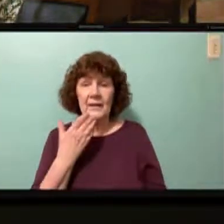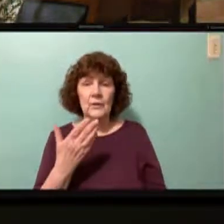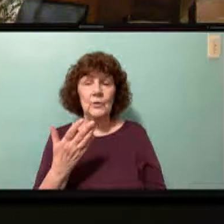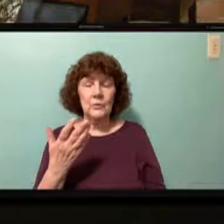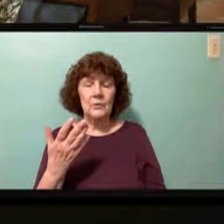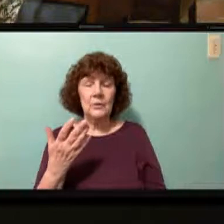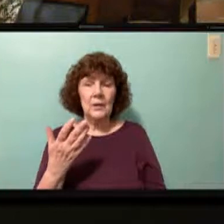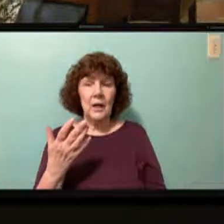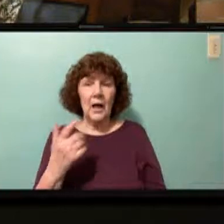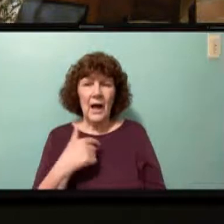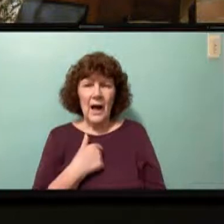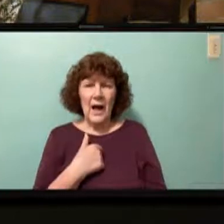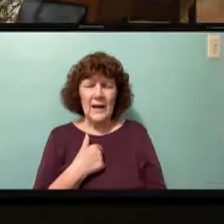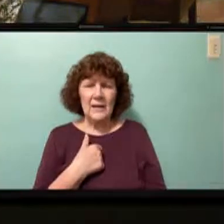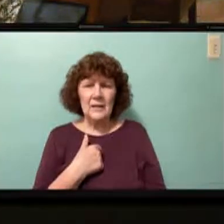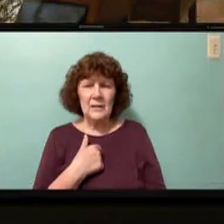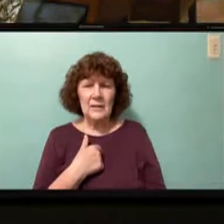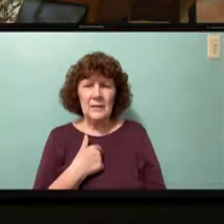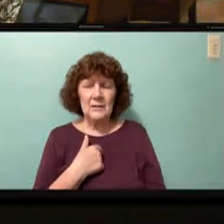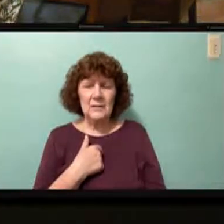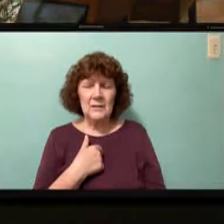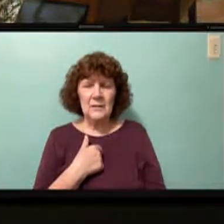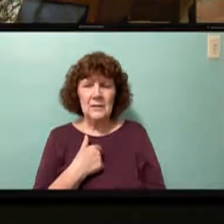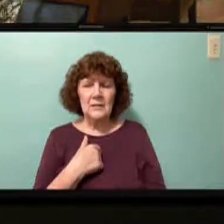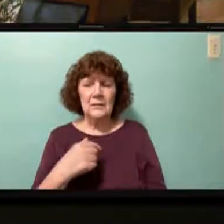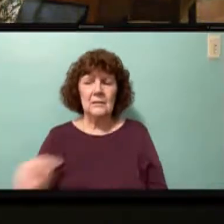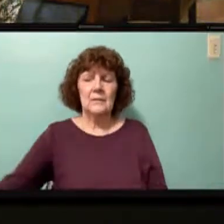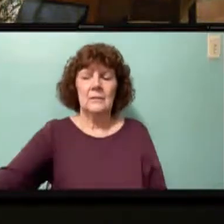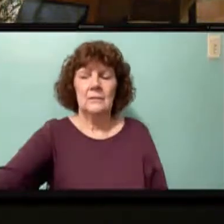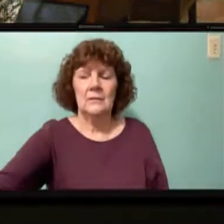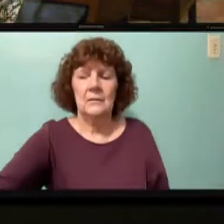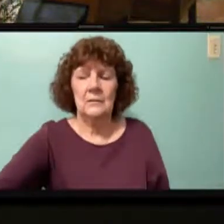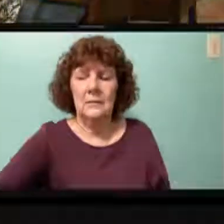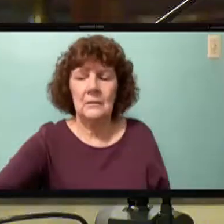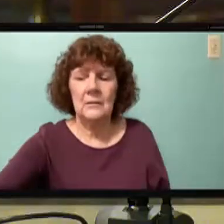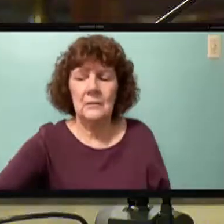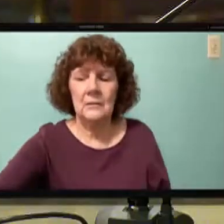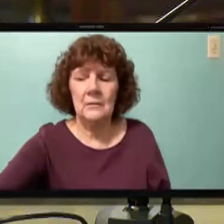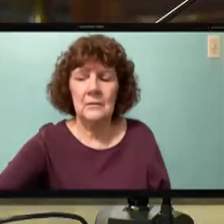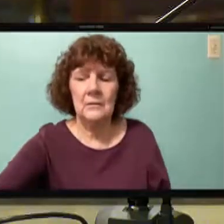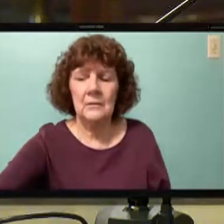President. We prepared some slides just to illustrate